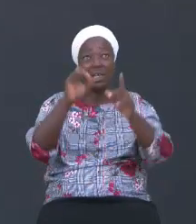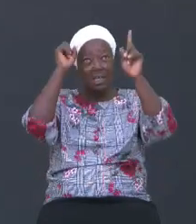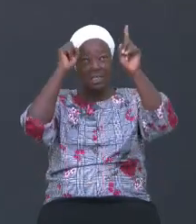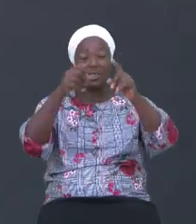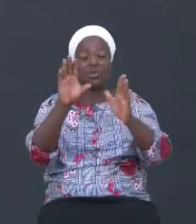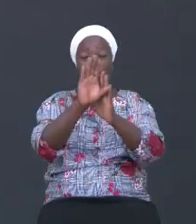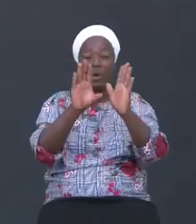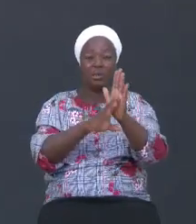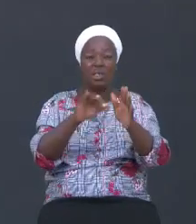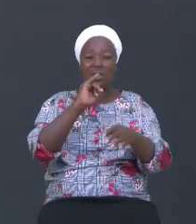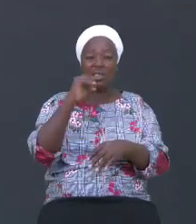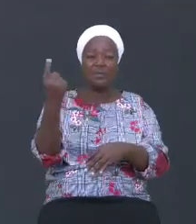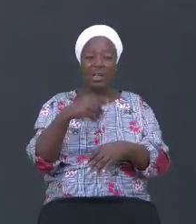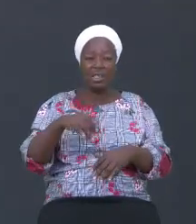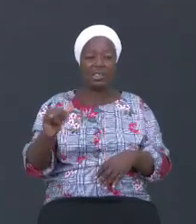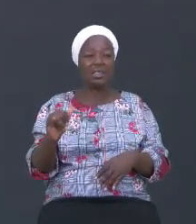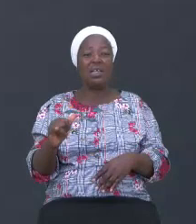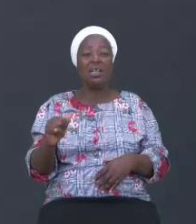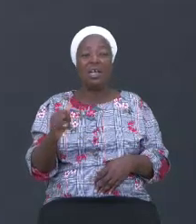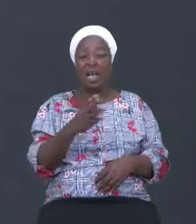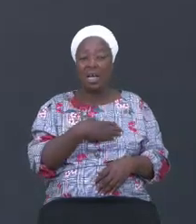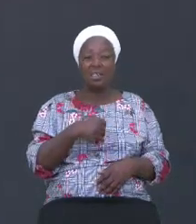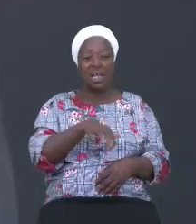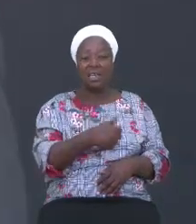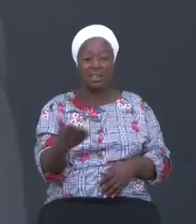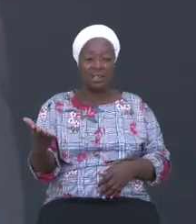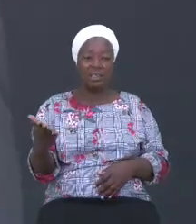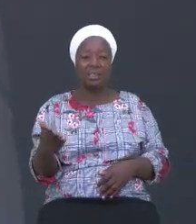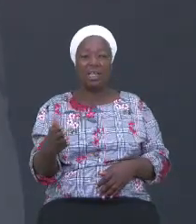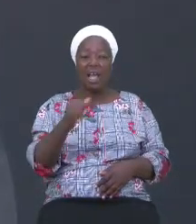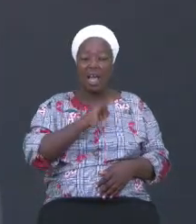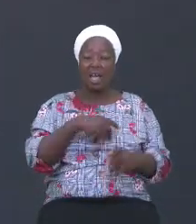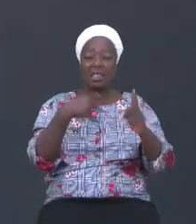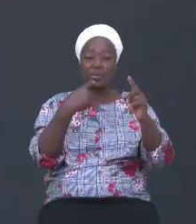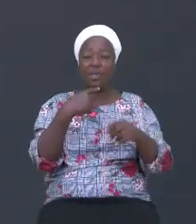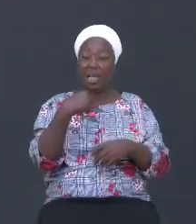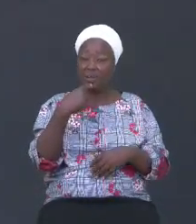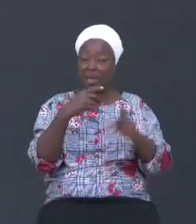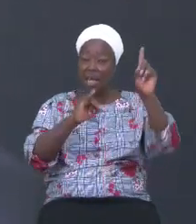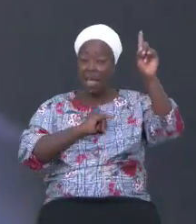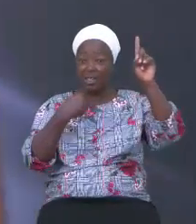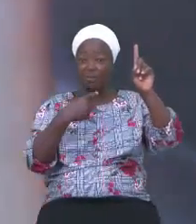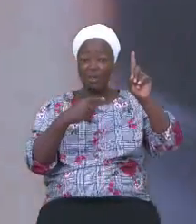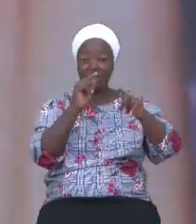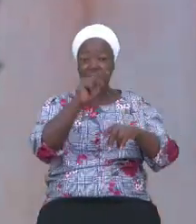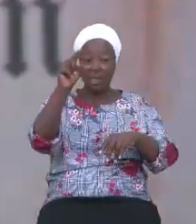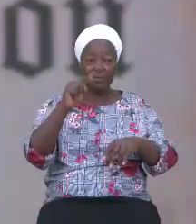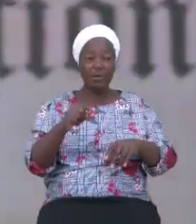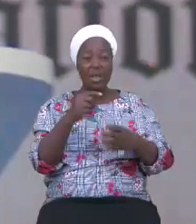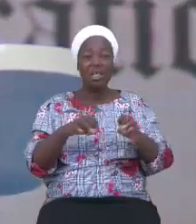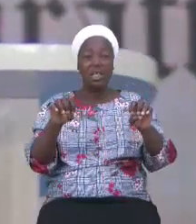is everlasting life. And whatsoever I speak, therefore, even as the